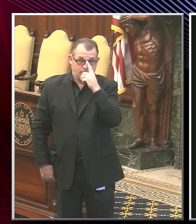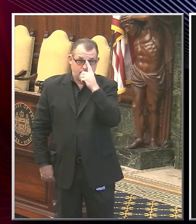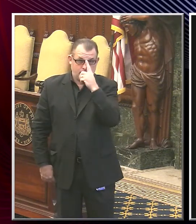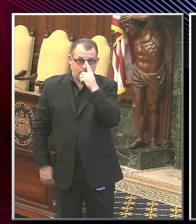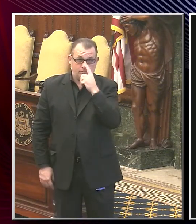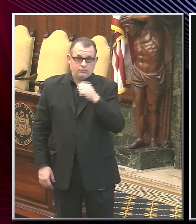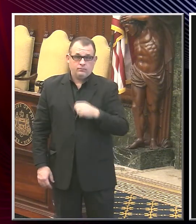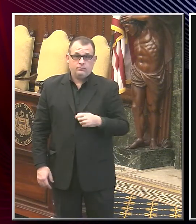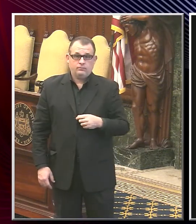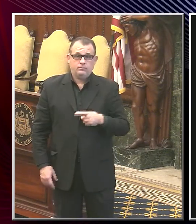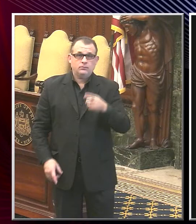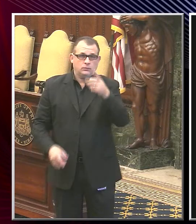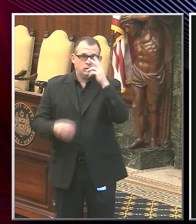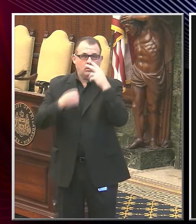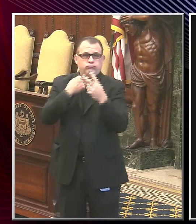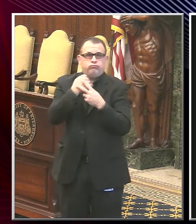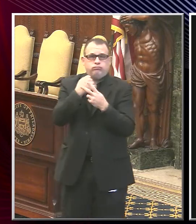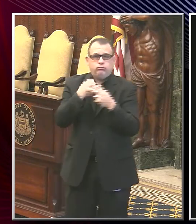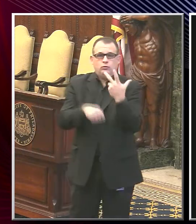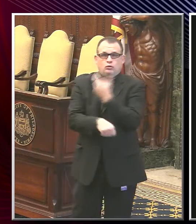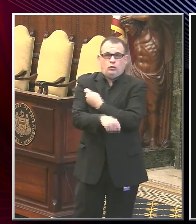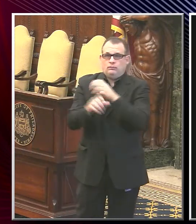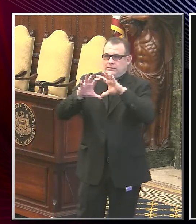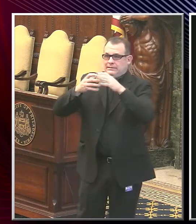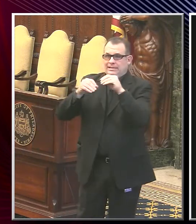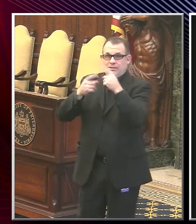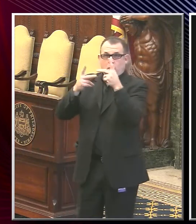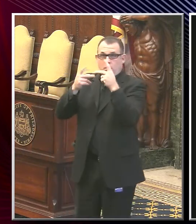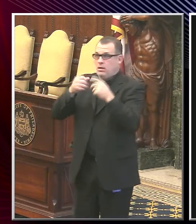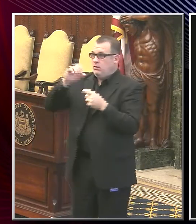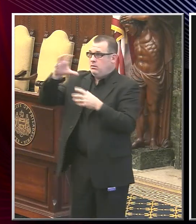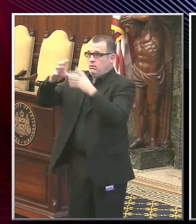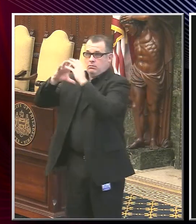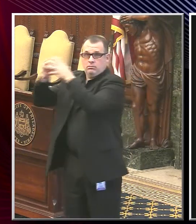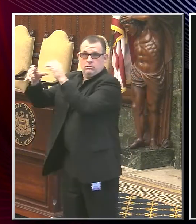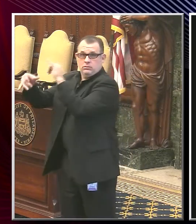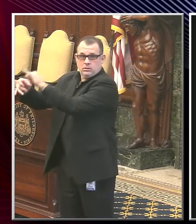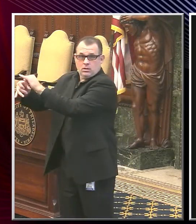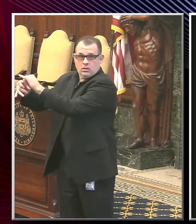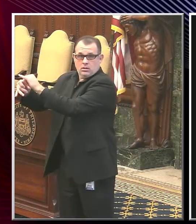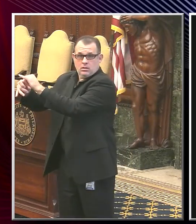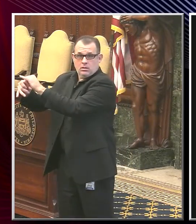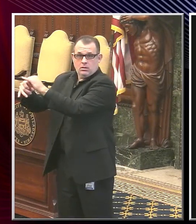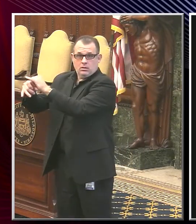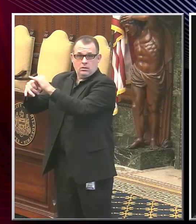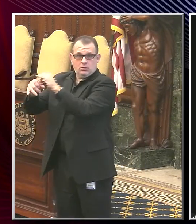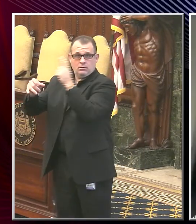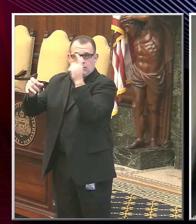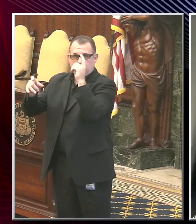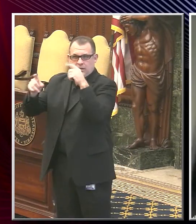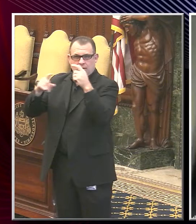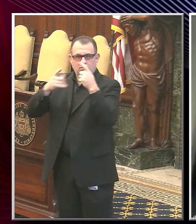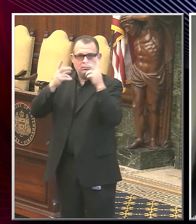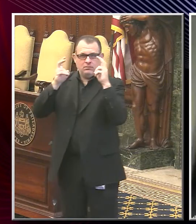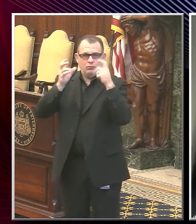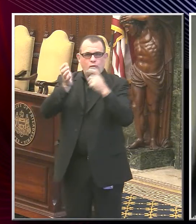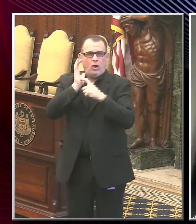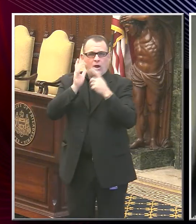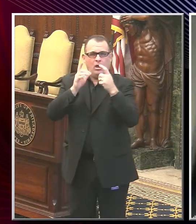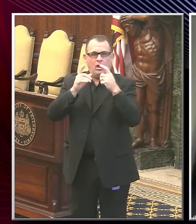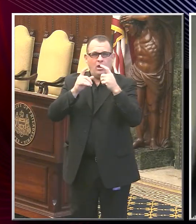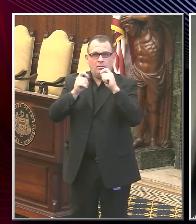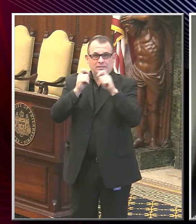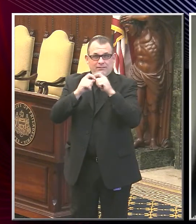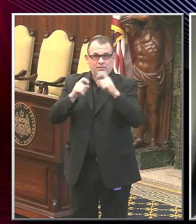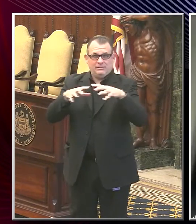city of Philadelphia? Because I know if it needs to be stored for long periods, it needs to be in ultra cold freezers. Yeah, capacity for storage is not a